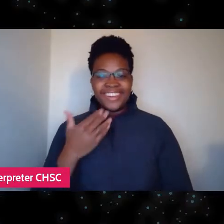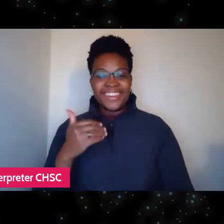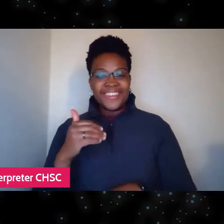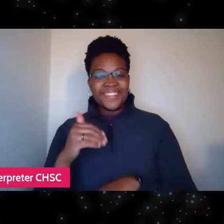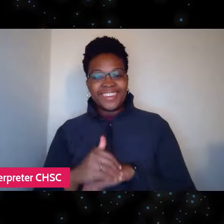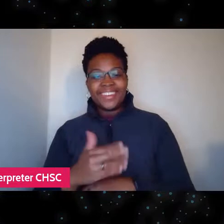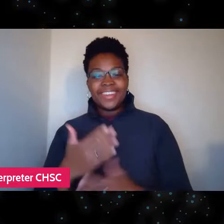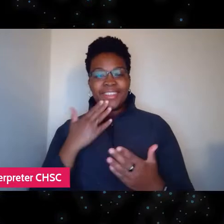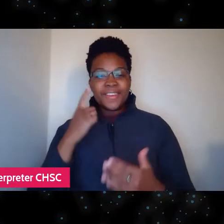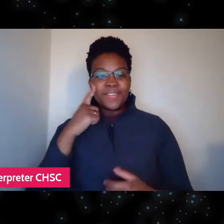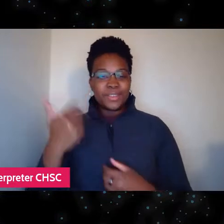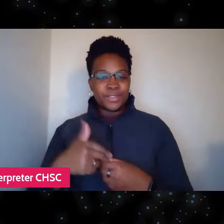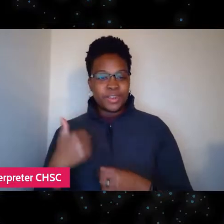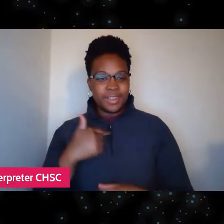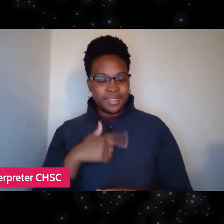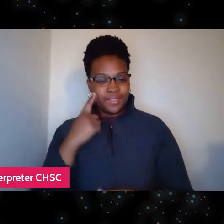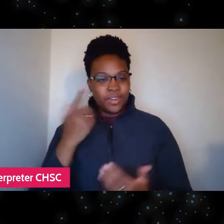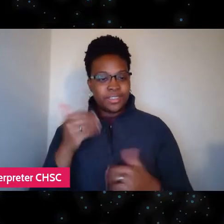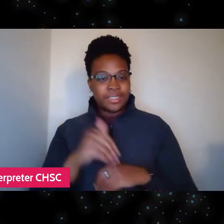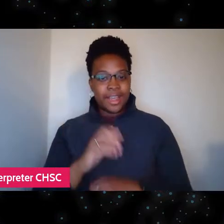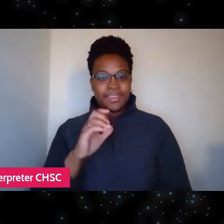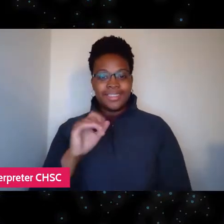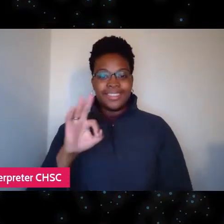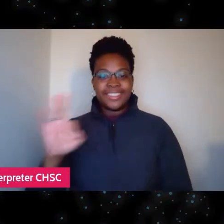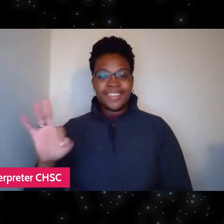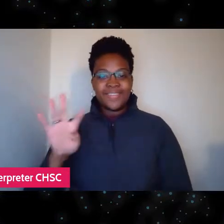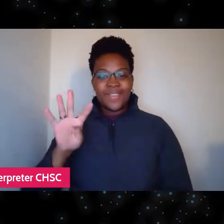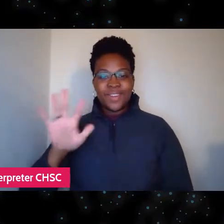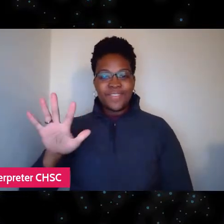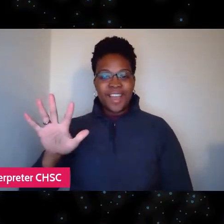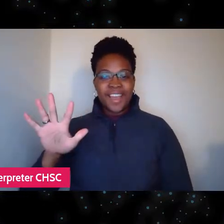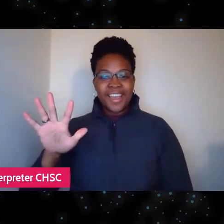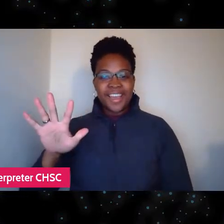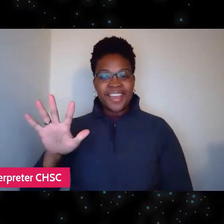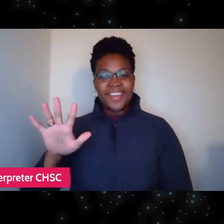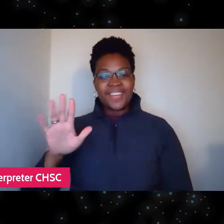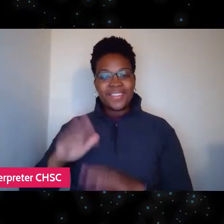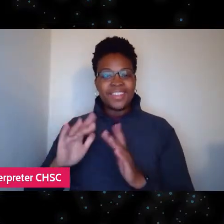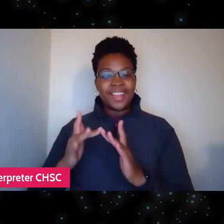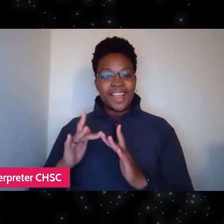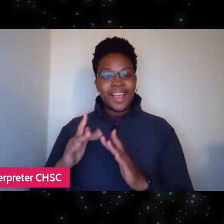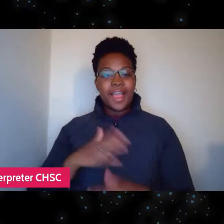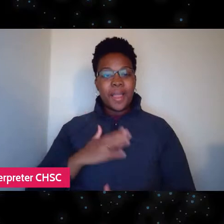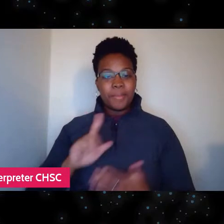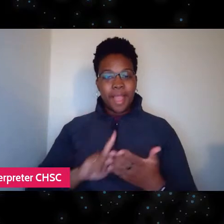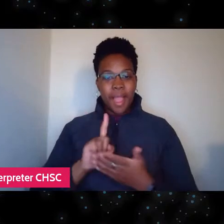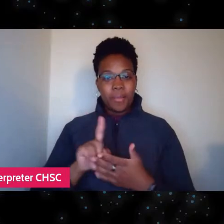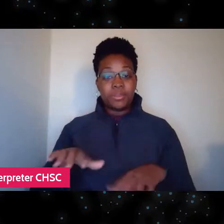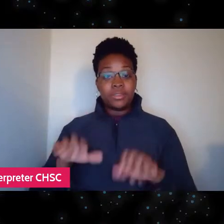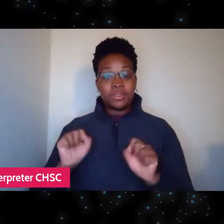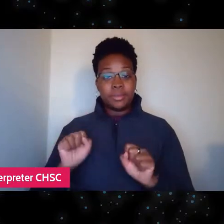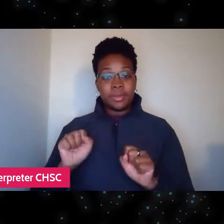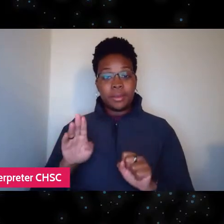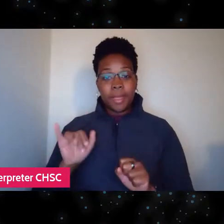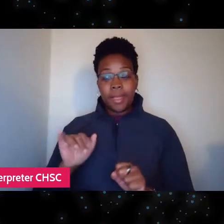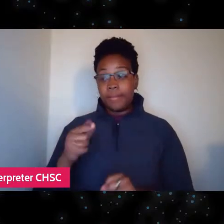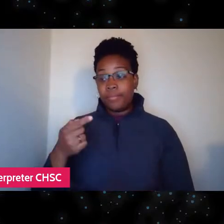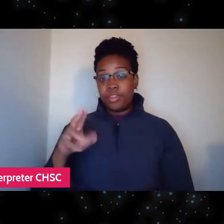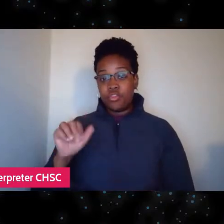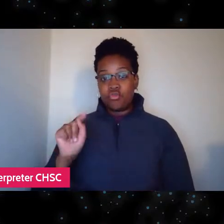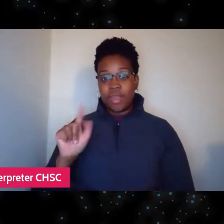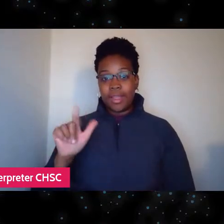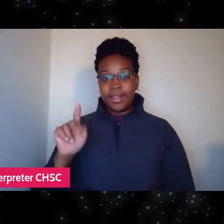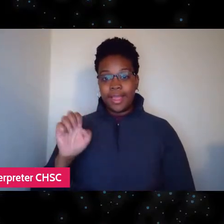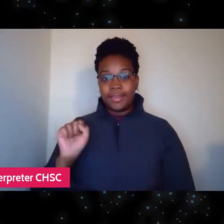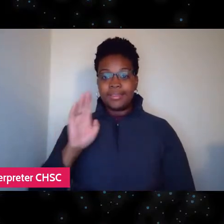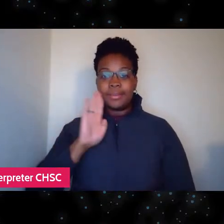evening, and thank you for joining us for tonight's CIFF45 Streams Happy Hour, which is sponsored by Great Lakes Brewing Company. I am Patrick Shepard,